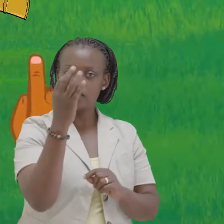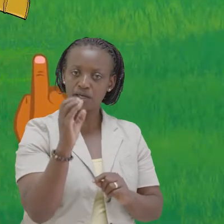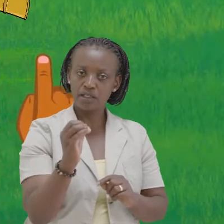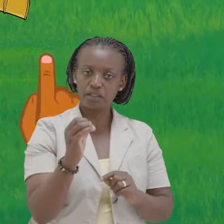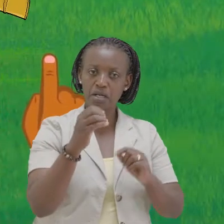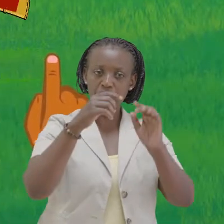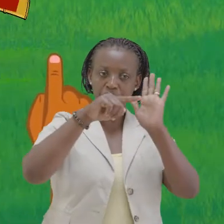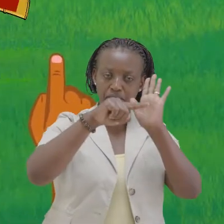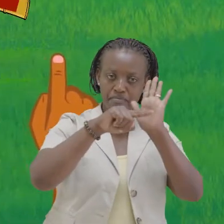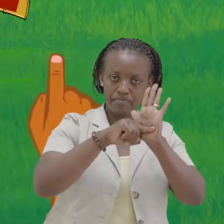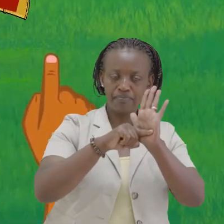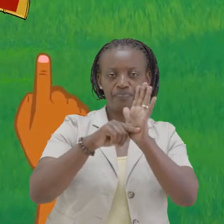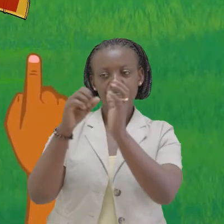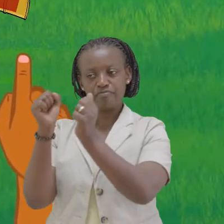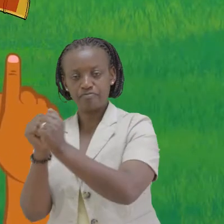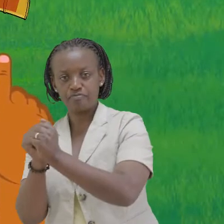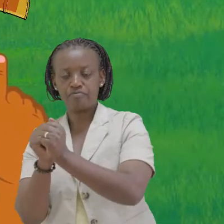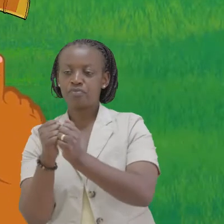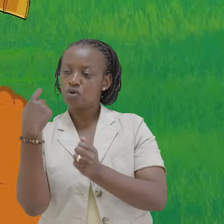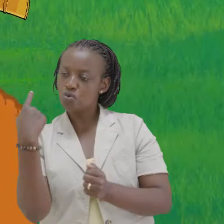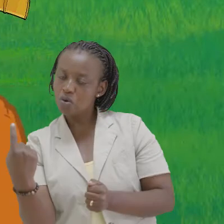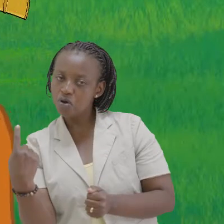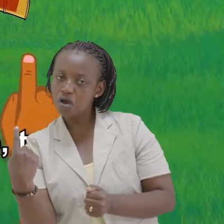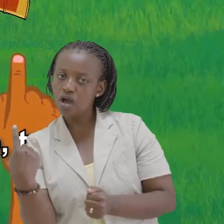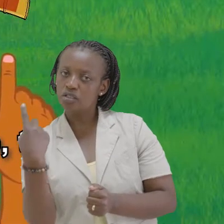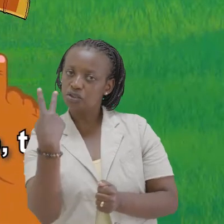take 30 minus 10.